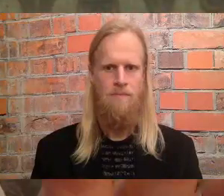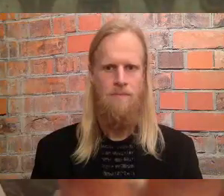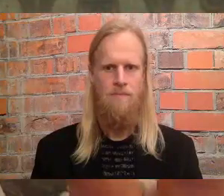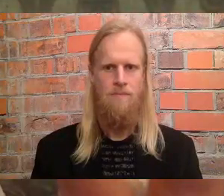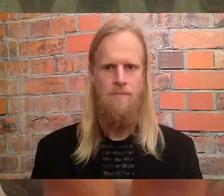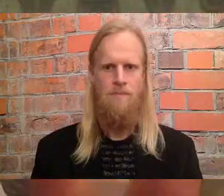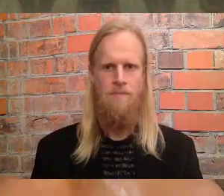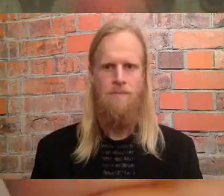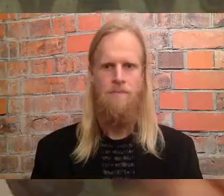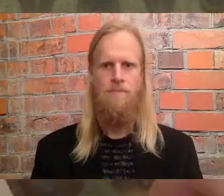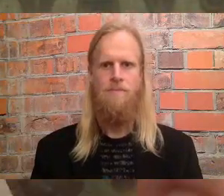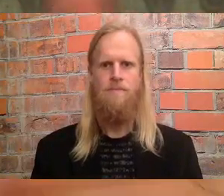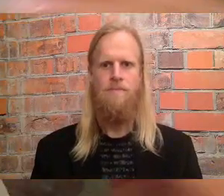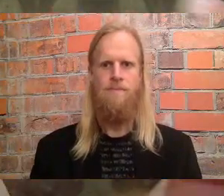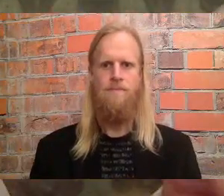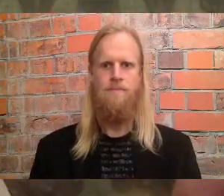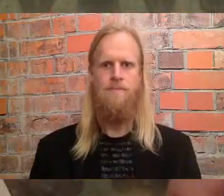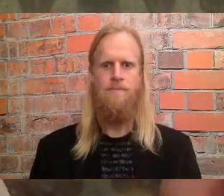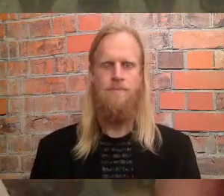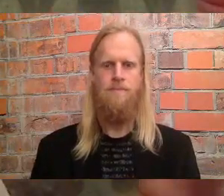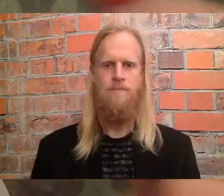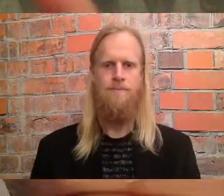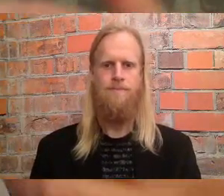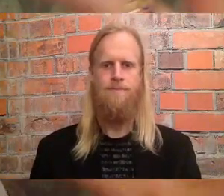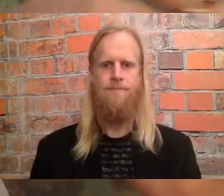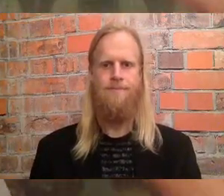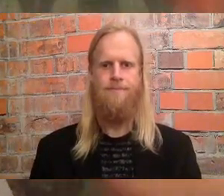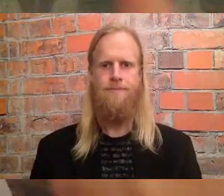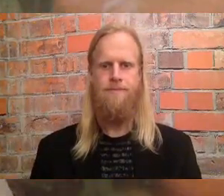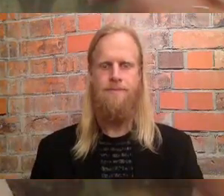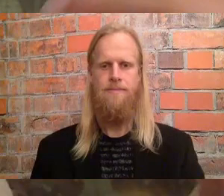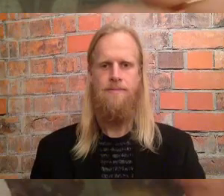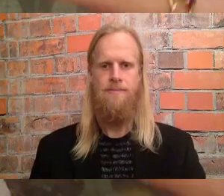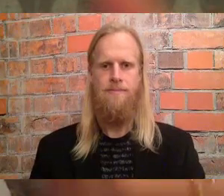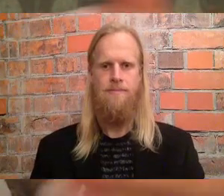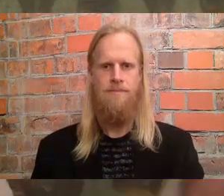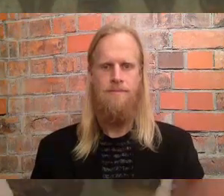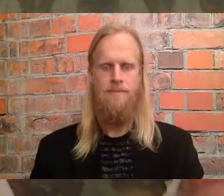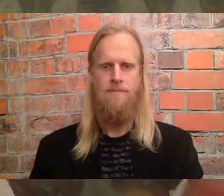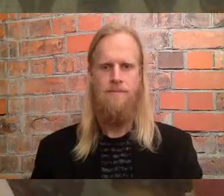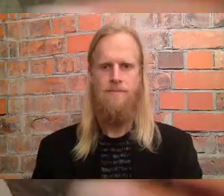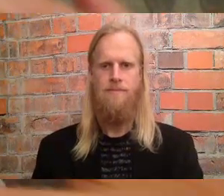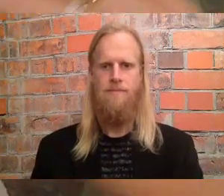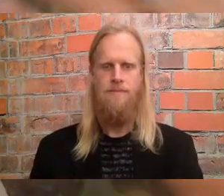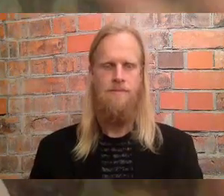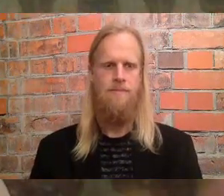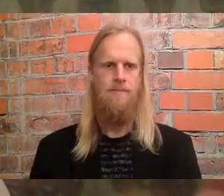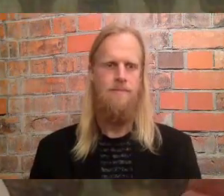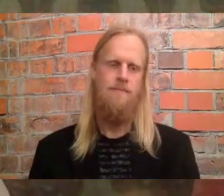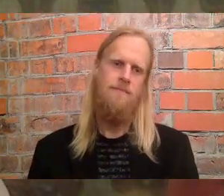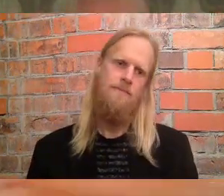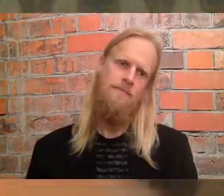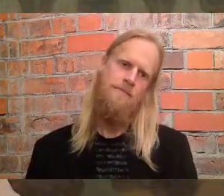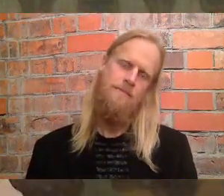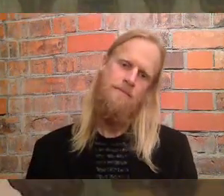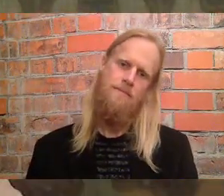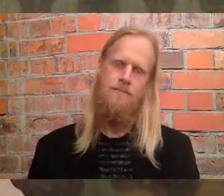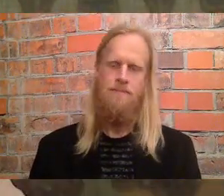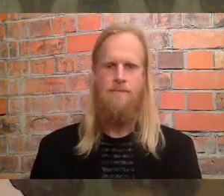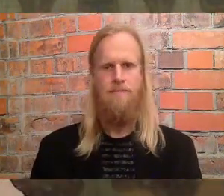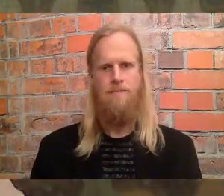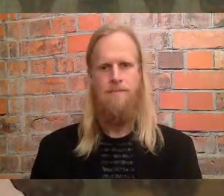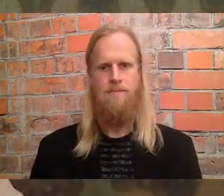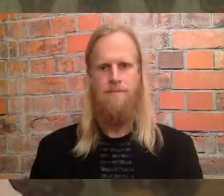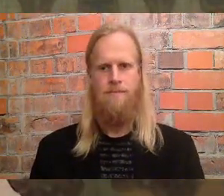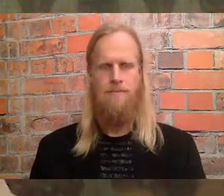the page that you signed up will redirect and allow people forever to keep finding these videos. So